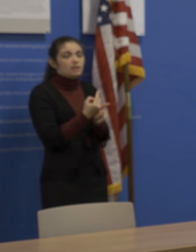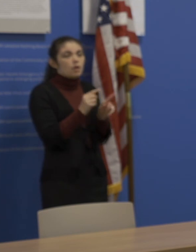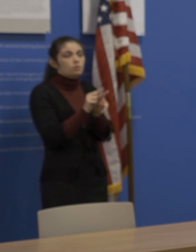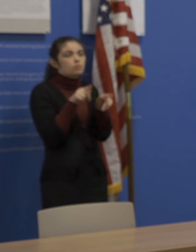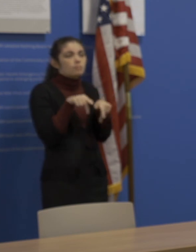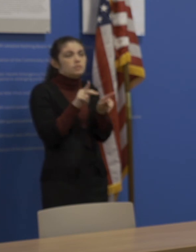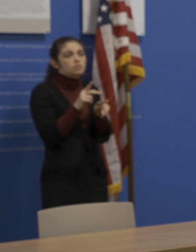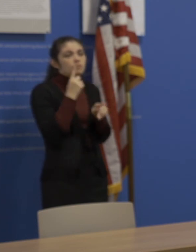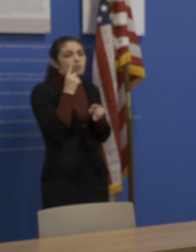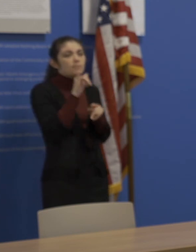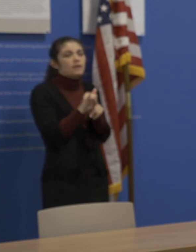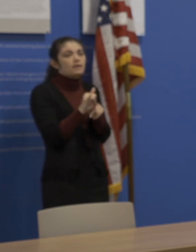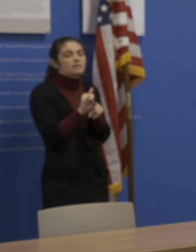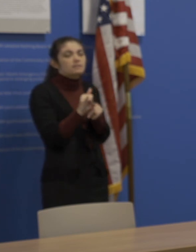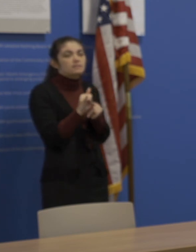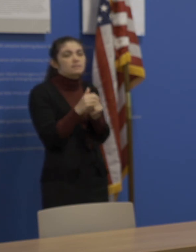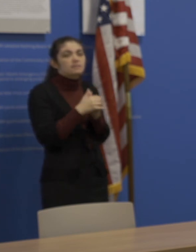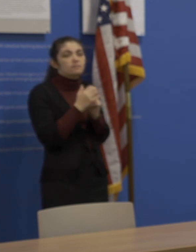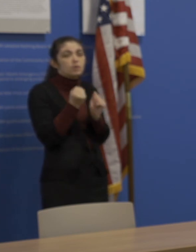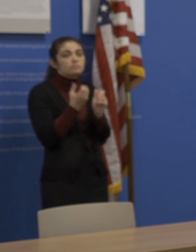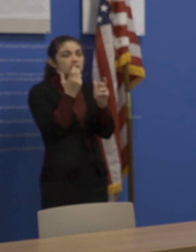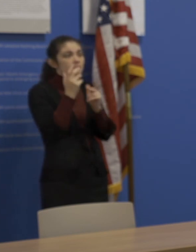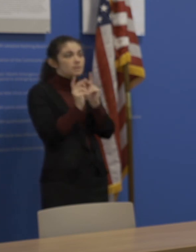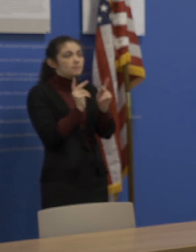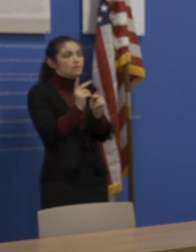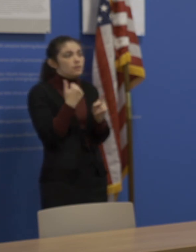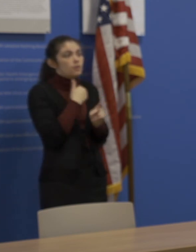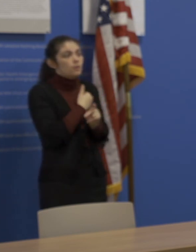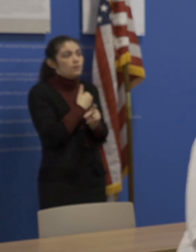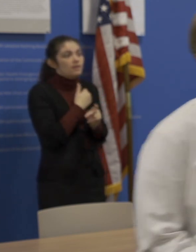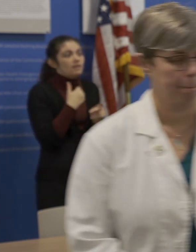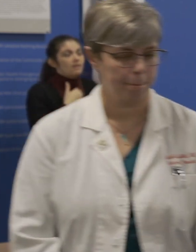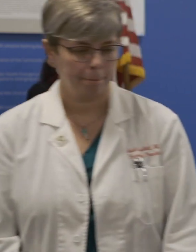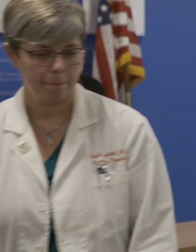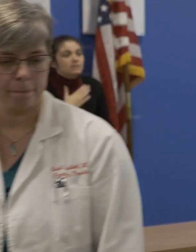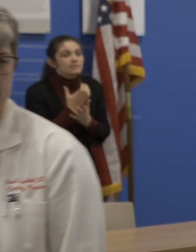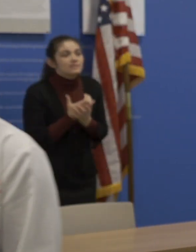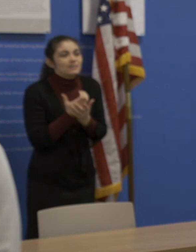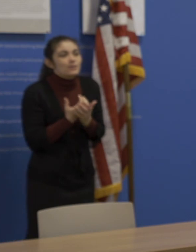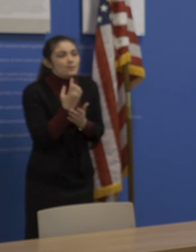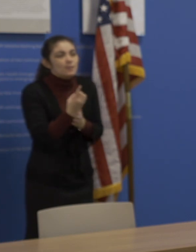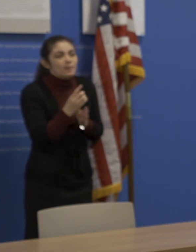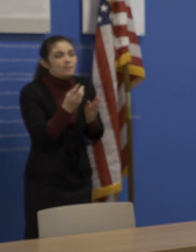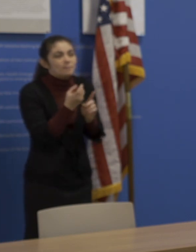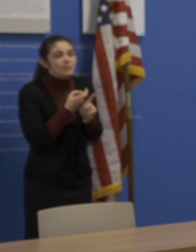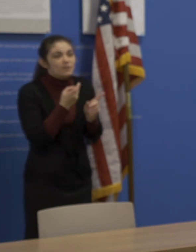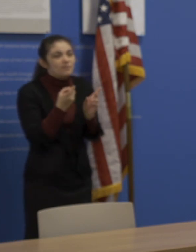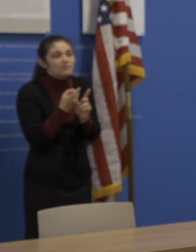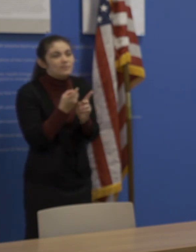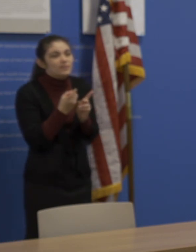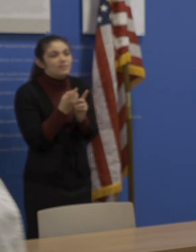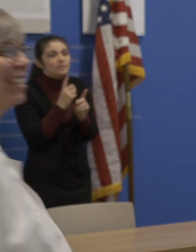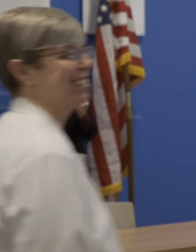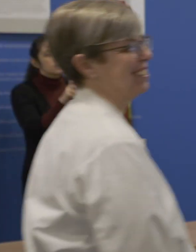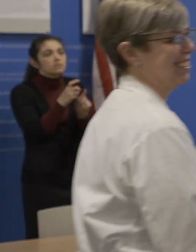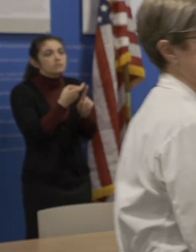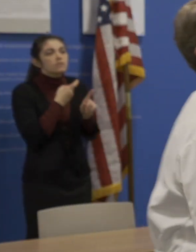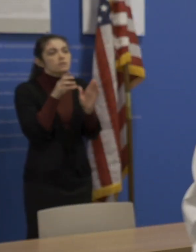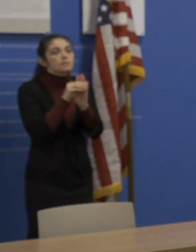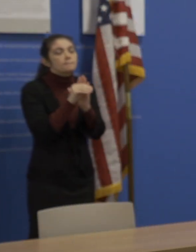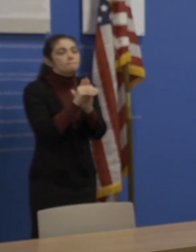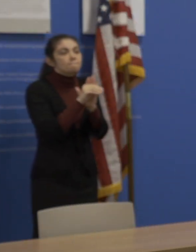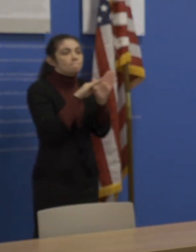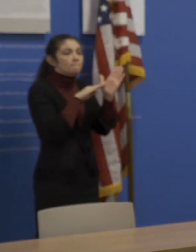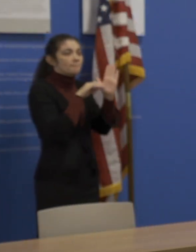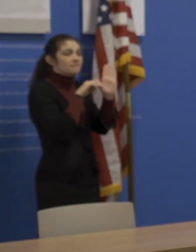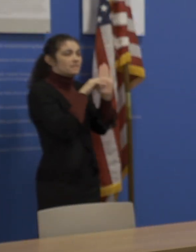operationalize it at the local level with regards to bed capacity. We have this plea for one more One question. more from the cameraman, Doctor, if you wouldn't mind. The dotted line